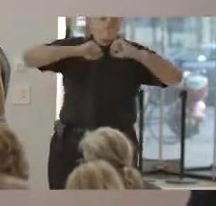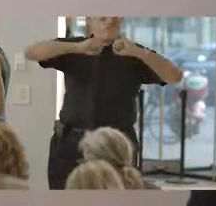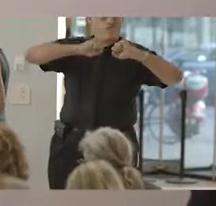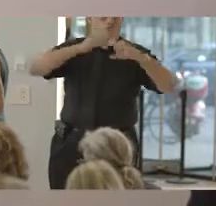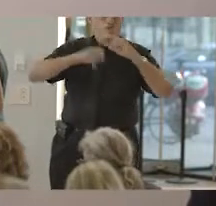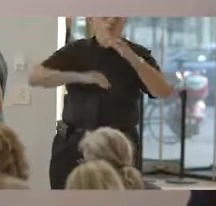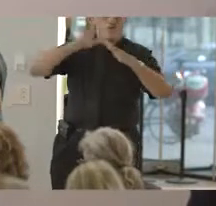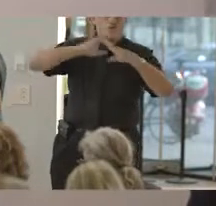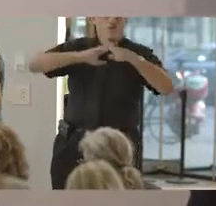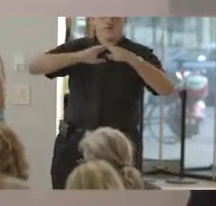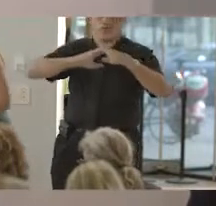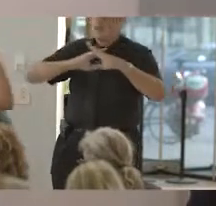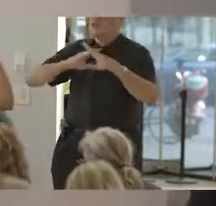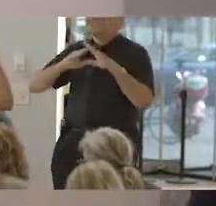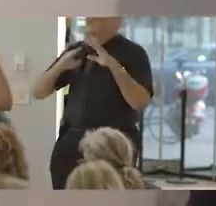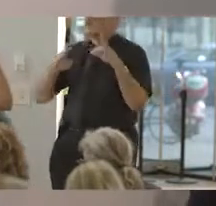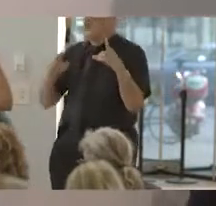protection system.